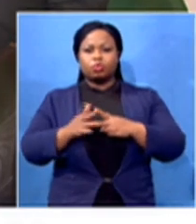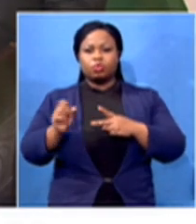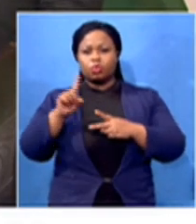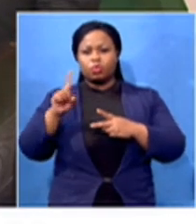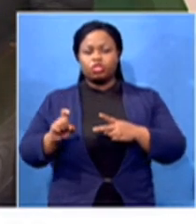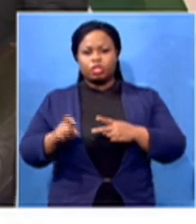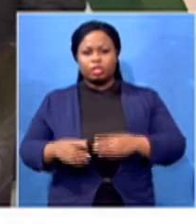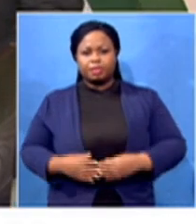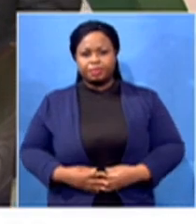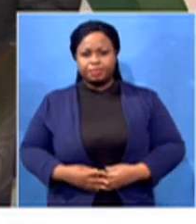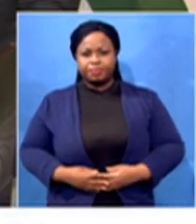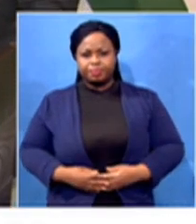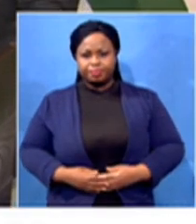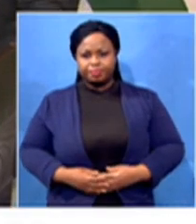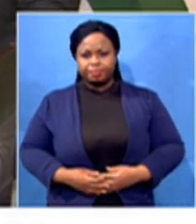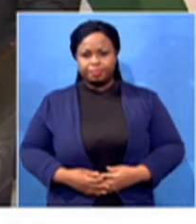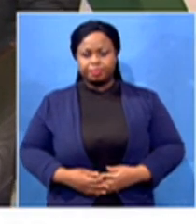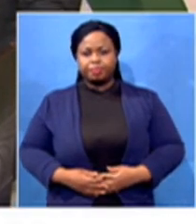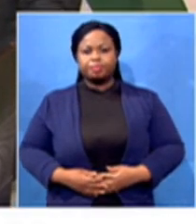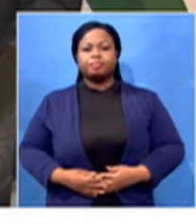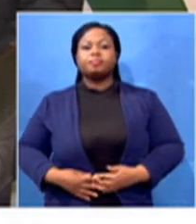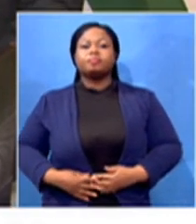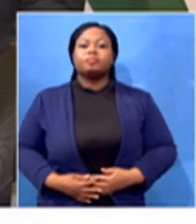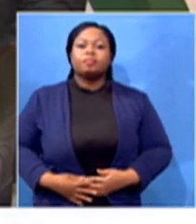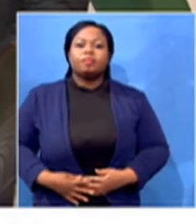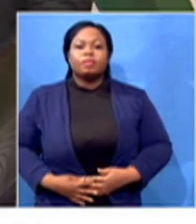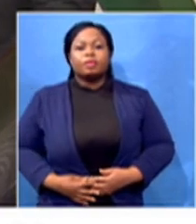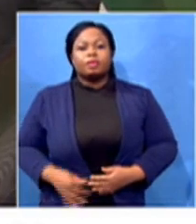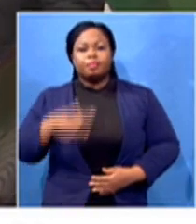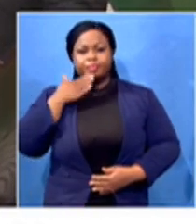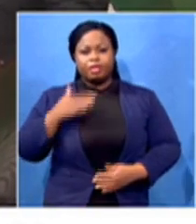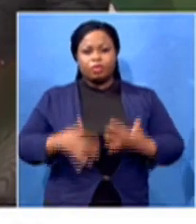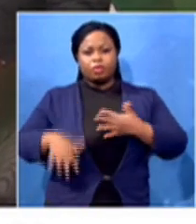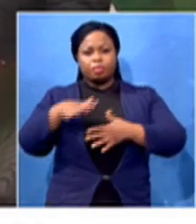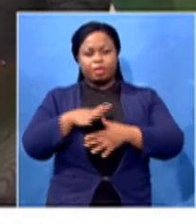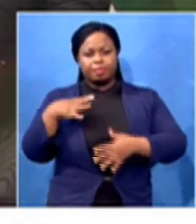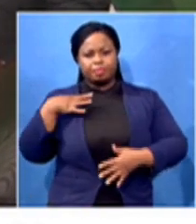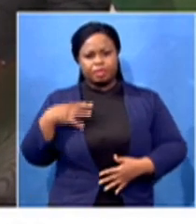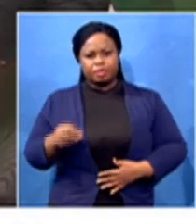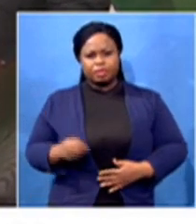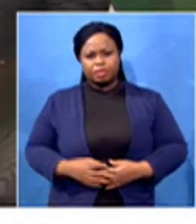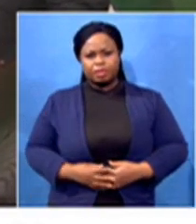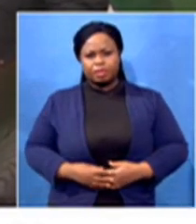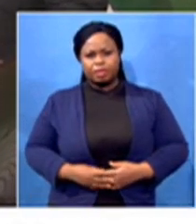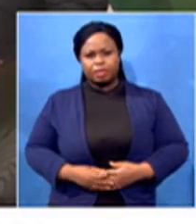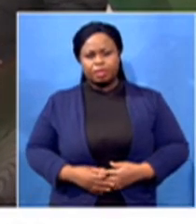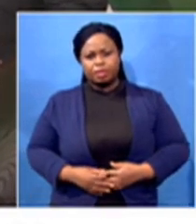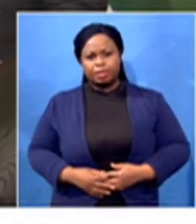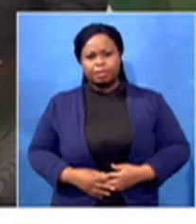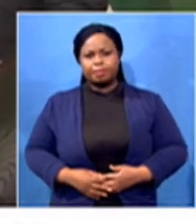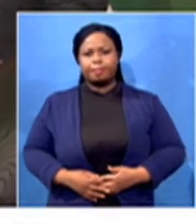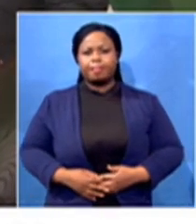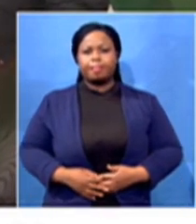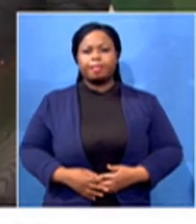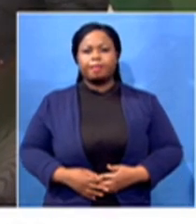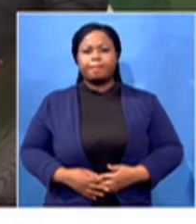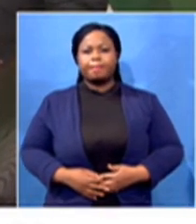Now, can I see hands, Kaya, your husband, Colonel Tidi, in that order, please? Good day, President and Prime Minister. Kaya Kekmore here from BNCA. President, you just touched